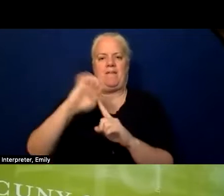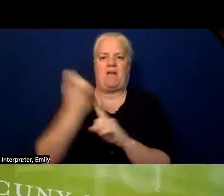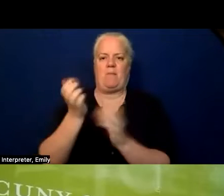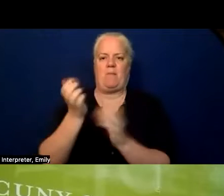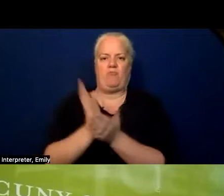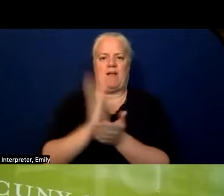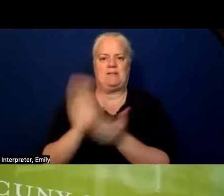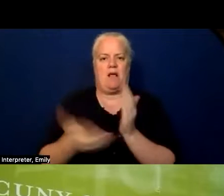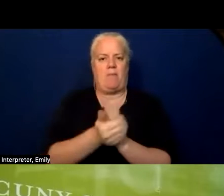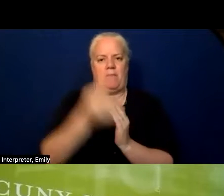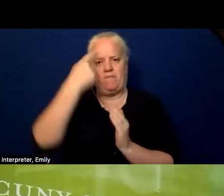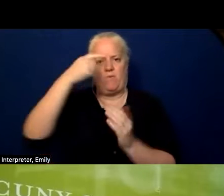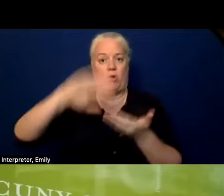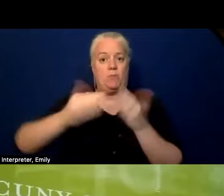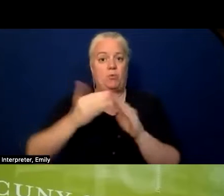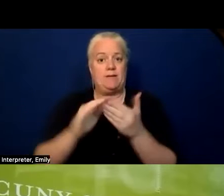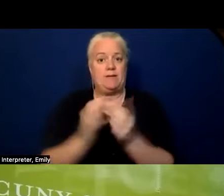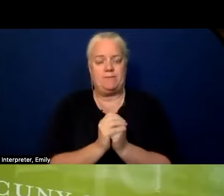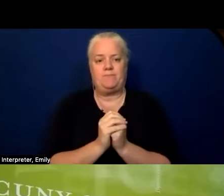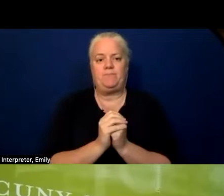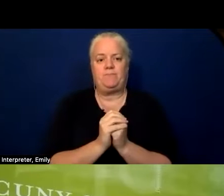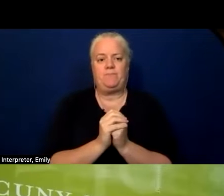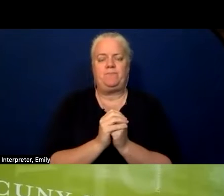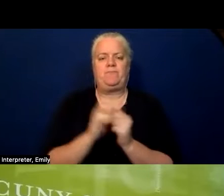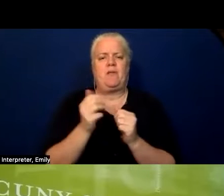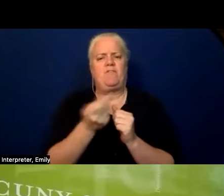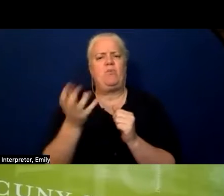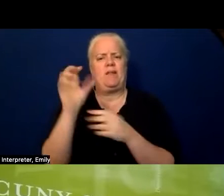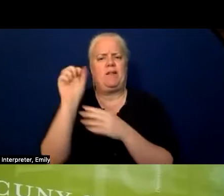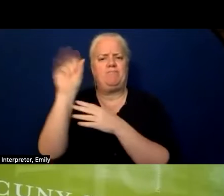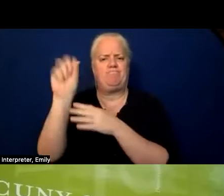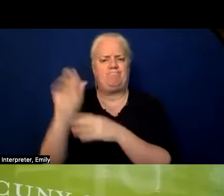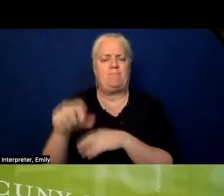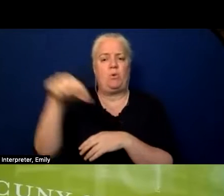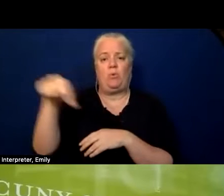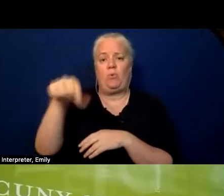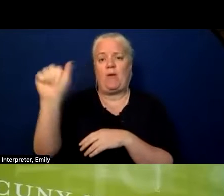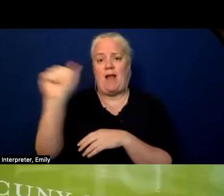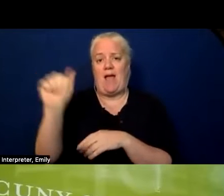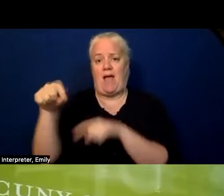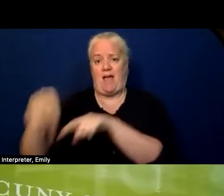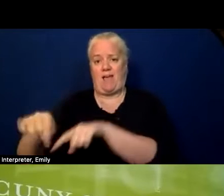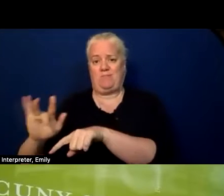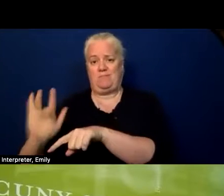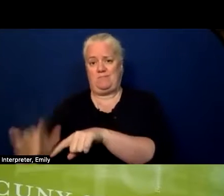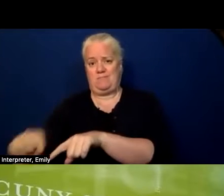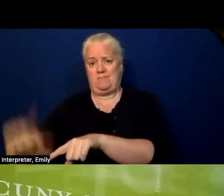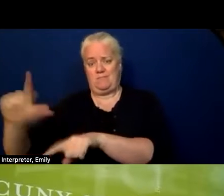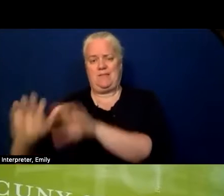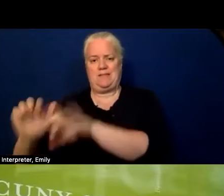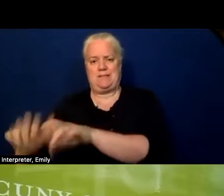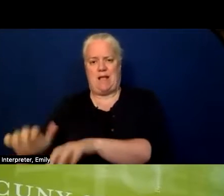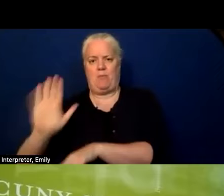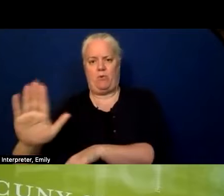programming notes. There's a place to provide your questions in the Q&A function of this webinar, so please leave them there and we'll get to them at the